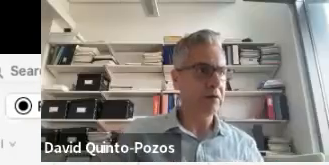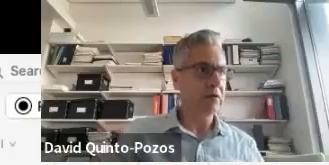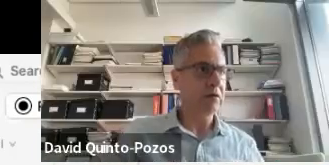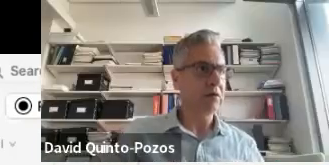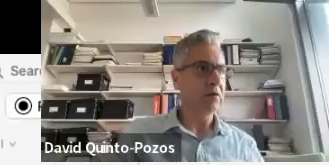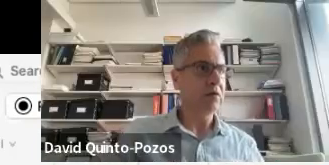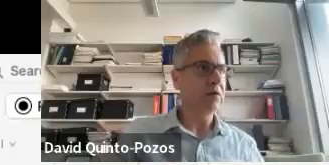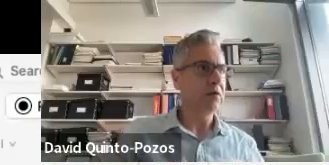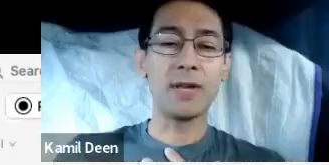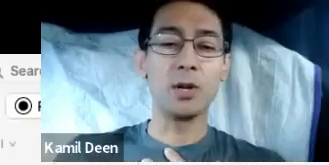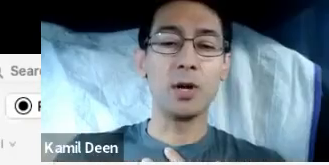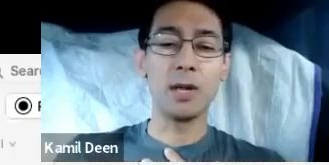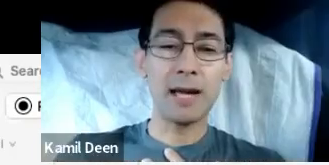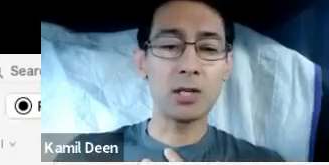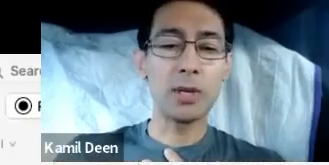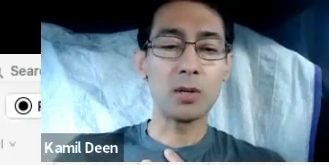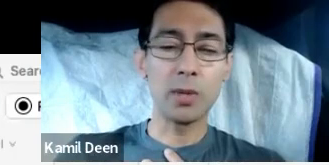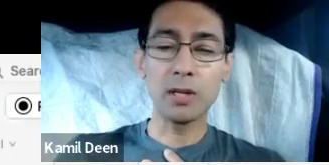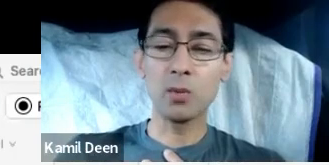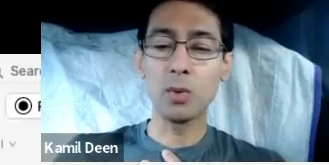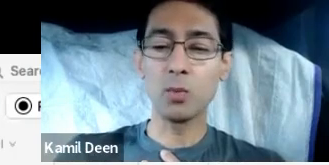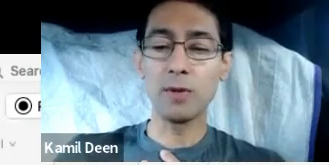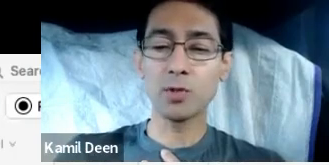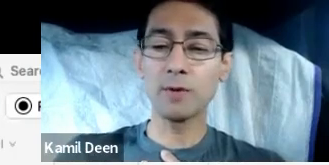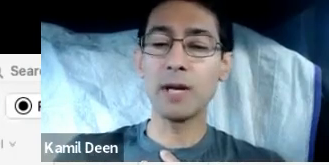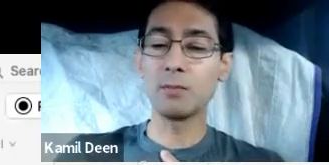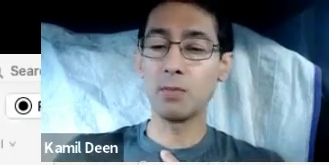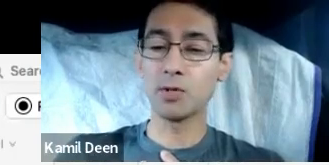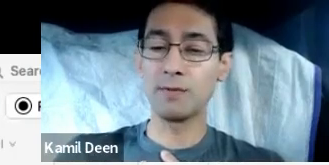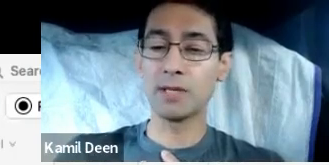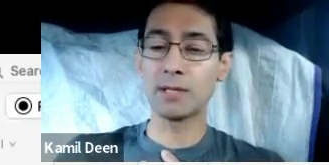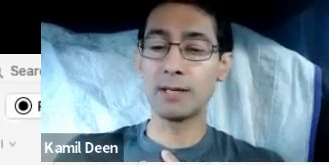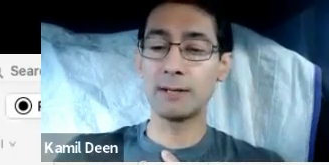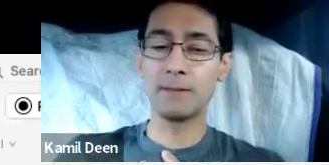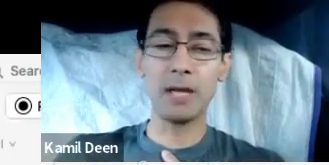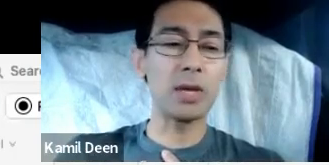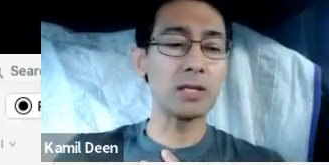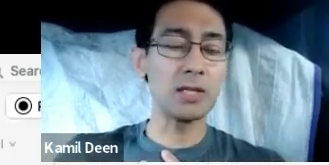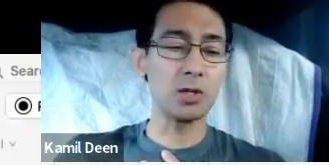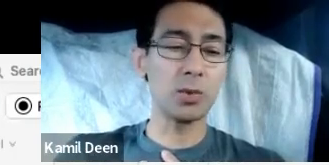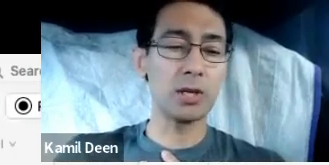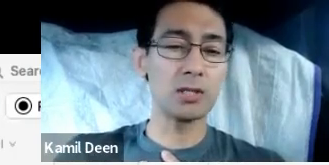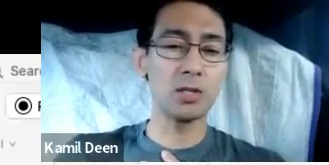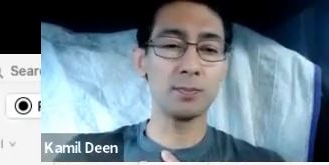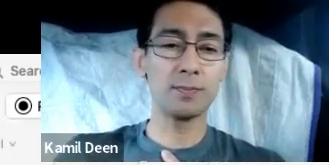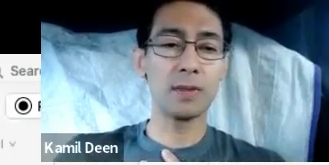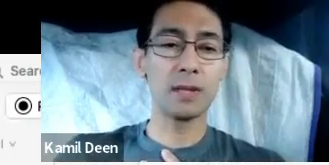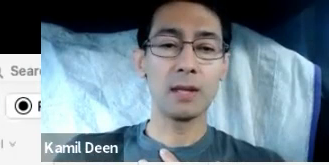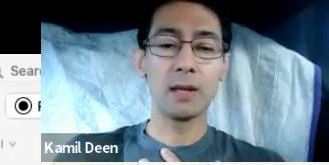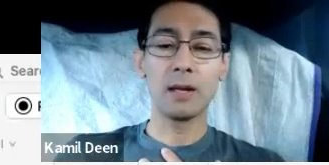going. Okay, that's good. Okay, actually, we've sort of done most of this. Okay. Yeah, we can continue. We can